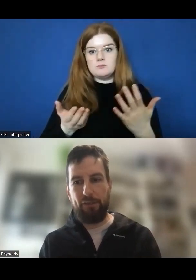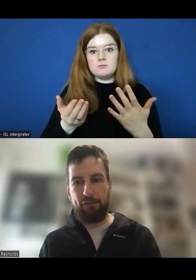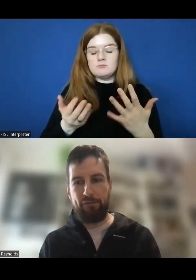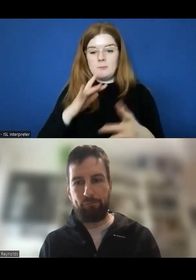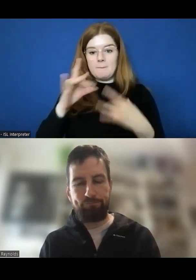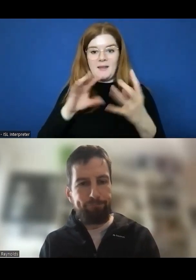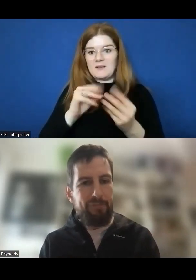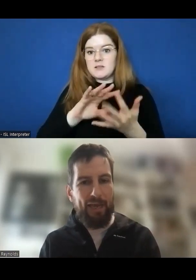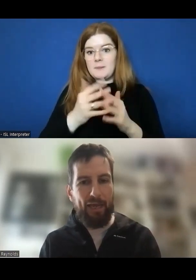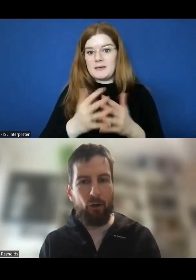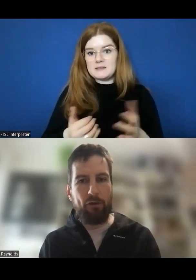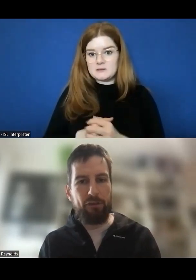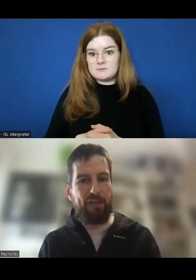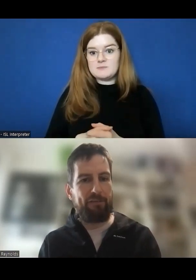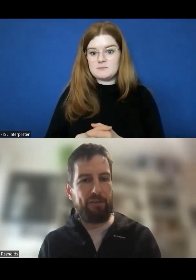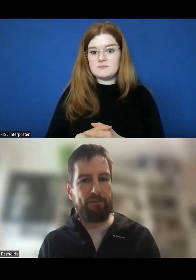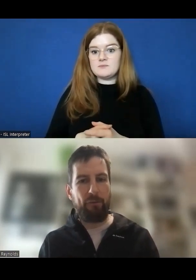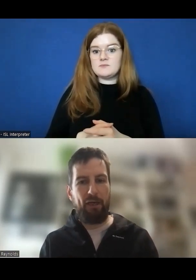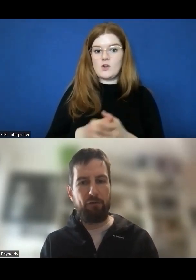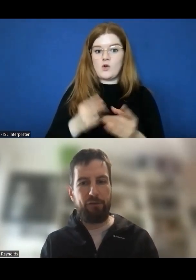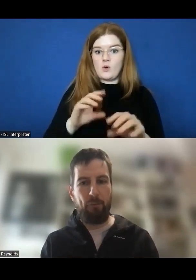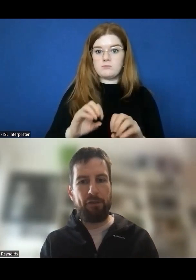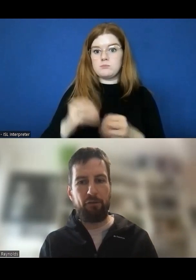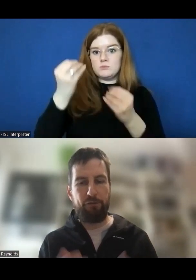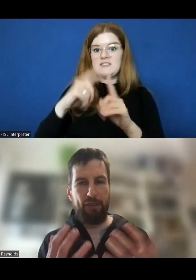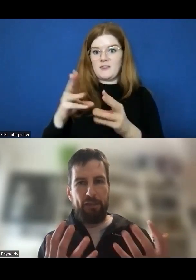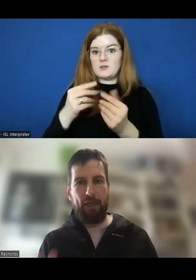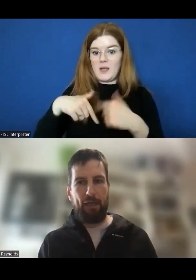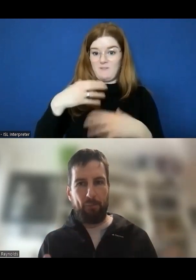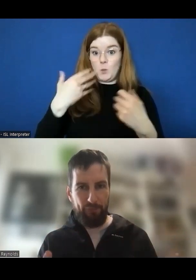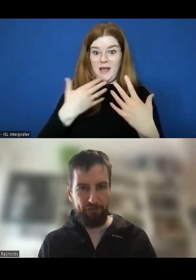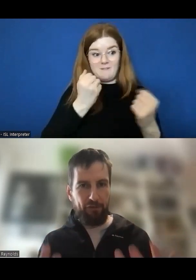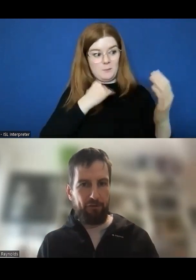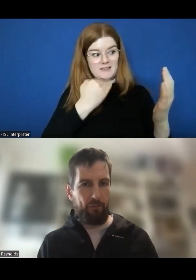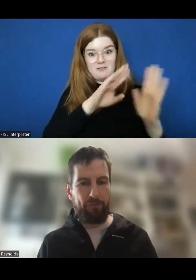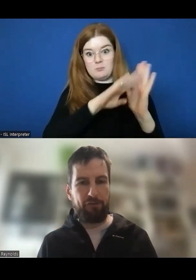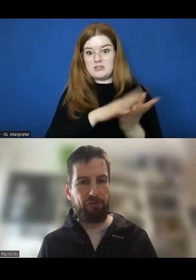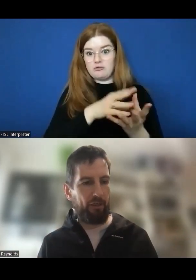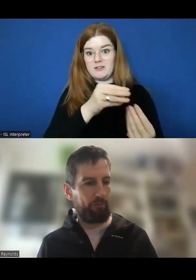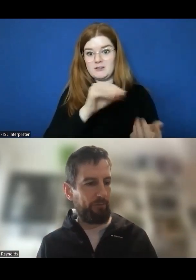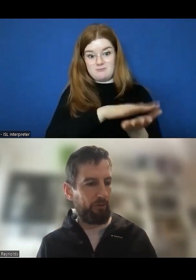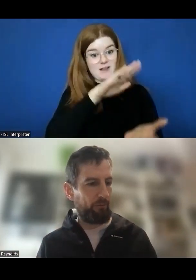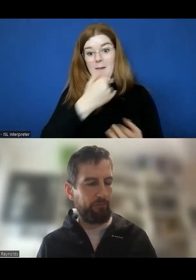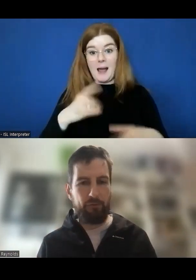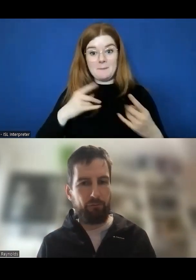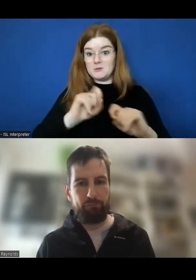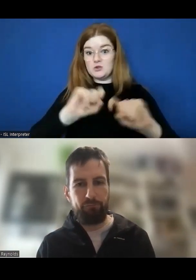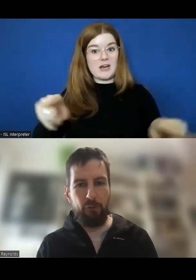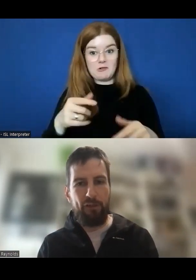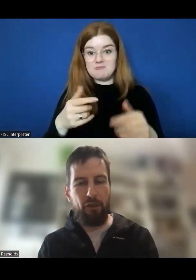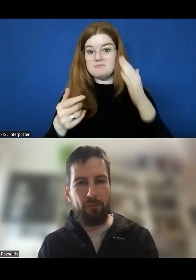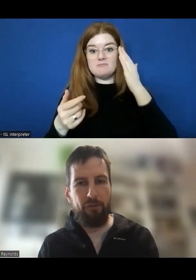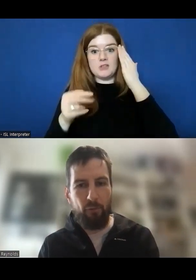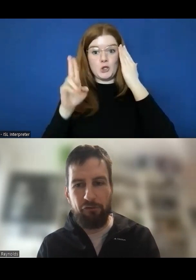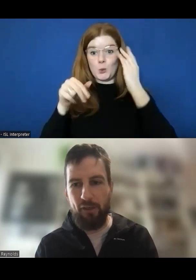complicate things or contest things, that we have this body of materials. And I'm happy to share,